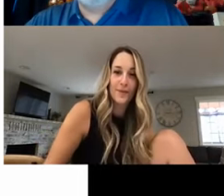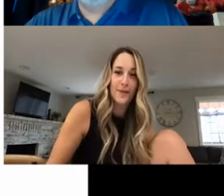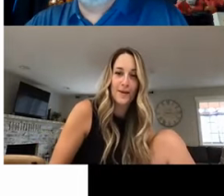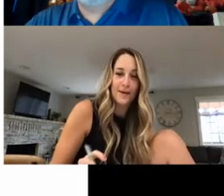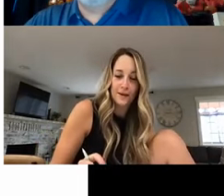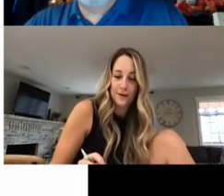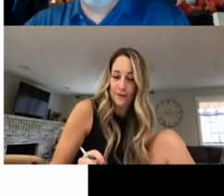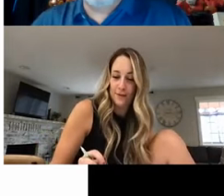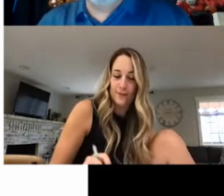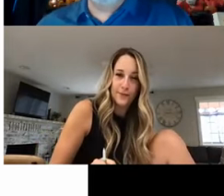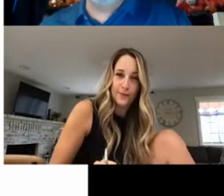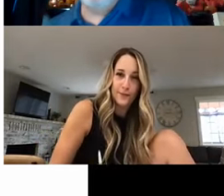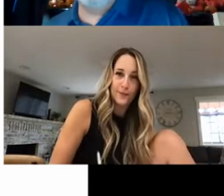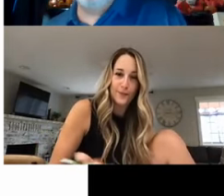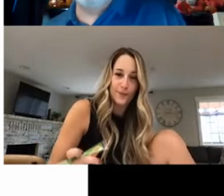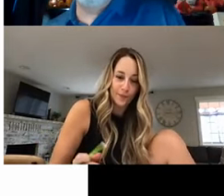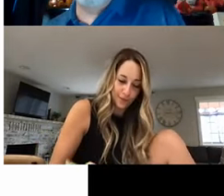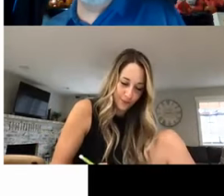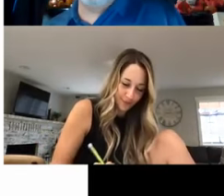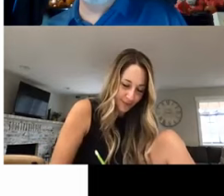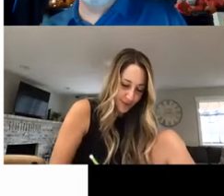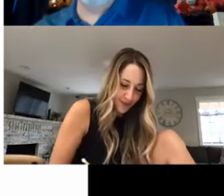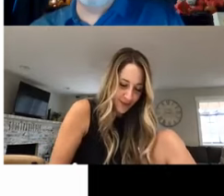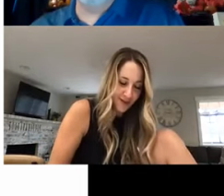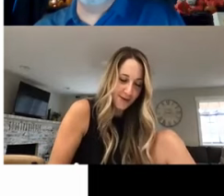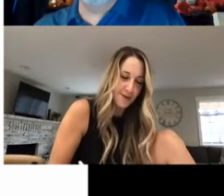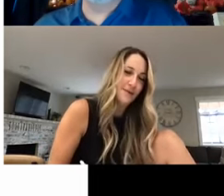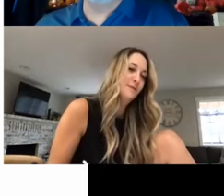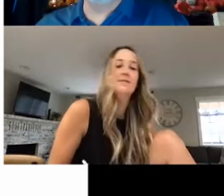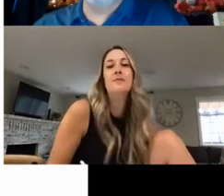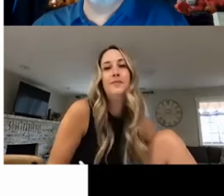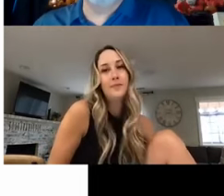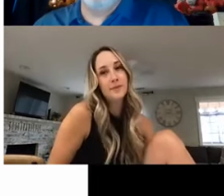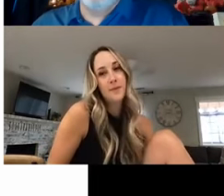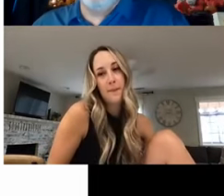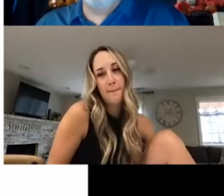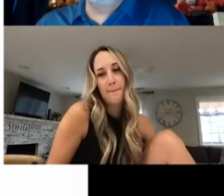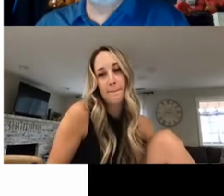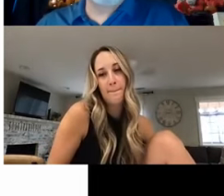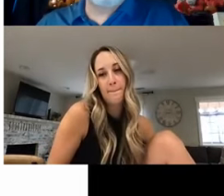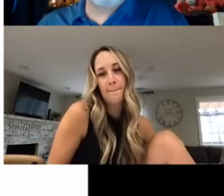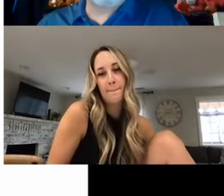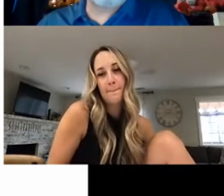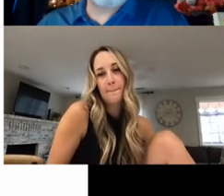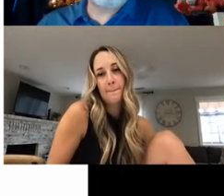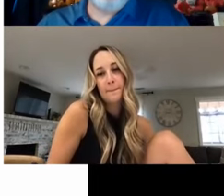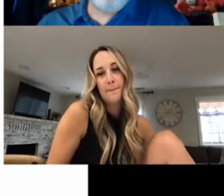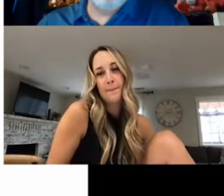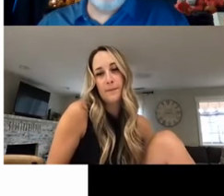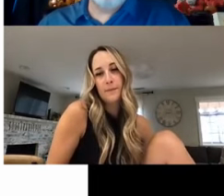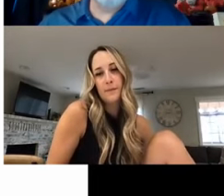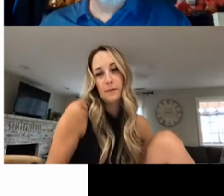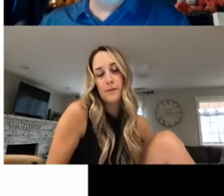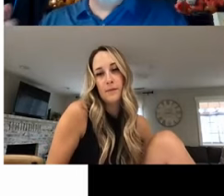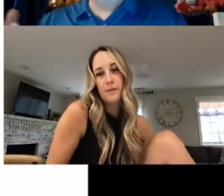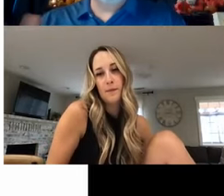No, Haley, you're very, very confident, but no. Typically in those ancient times, they wouldn't allow you to do that. Oh, okay, got it.